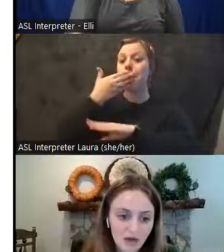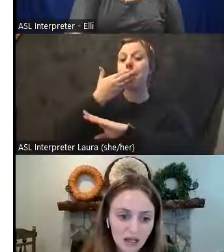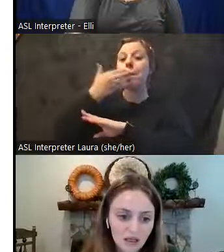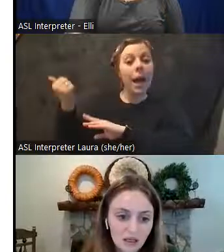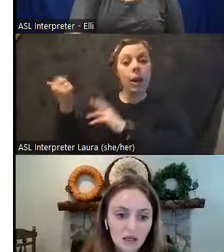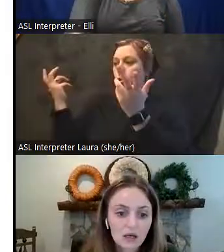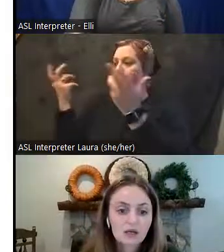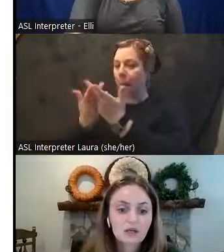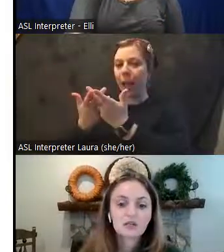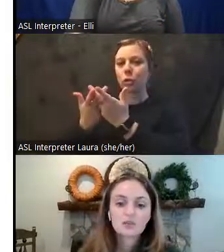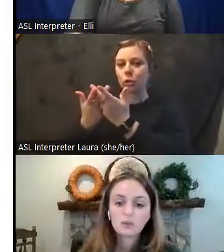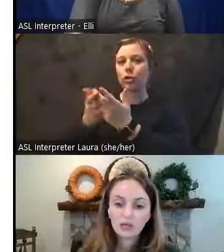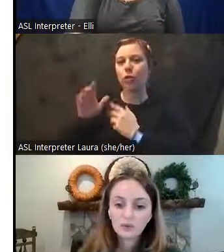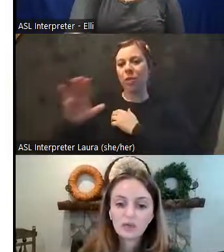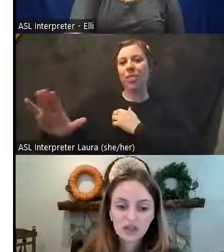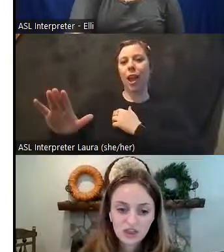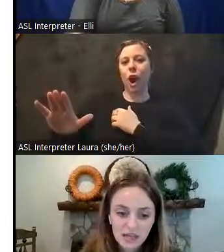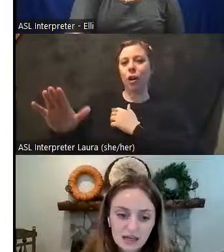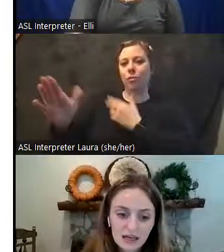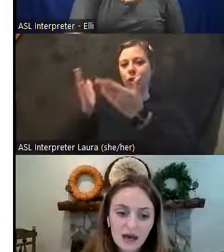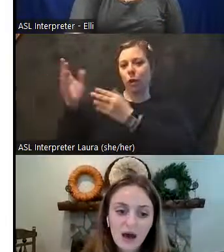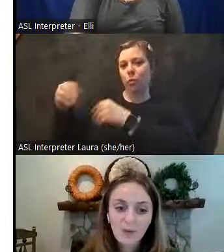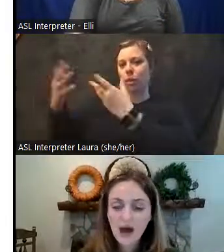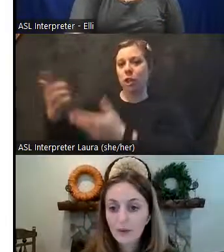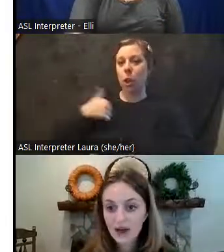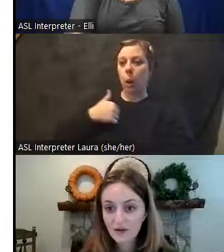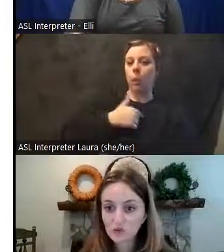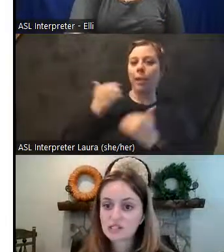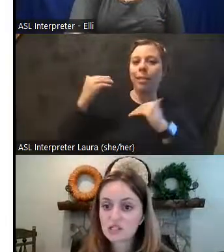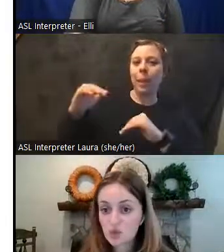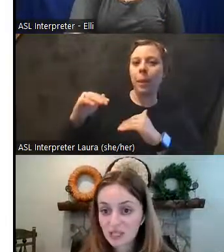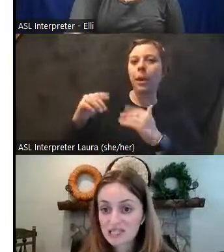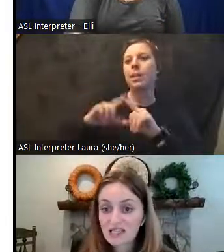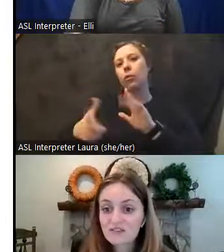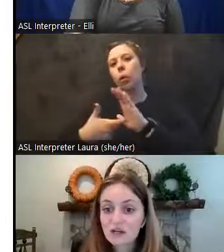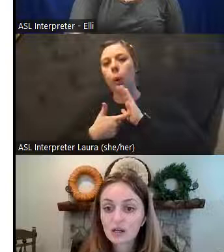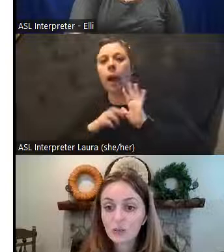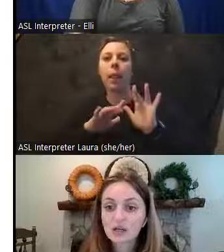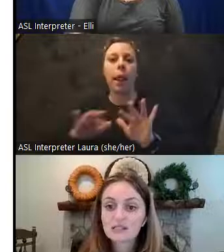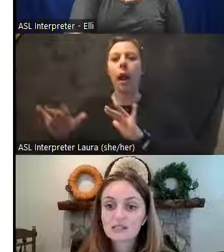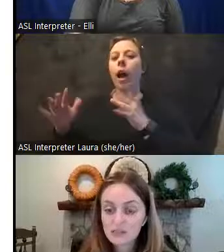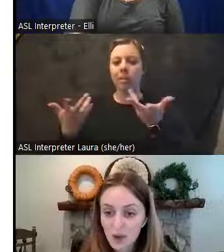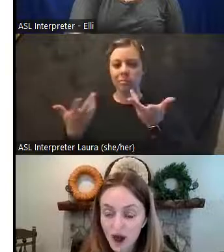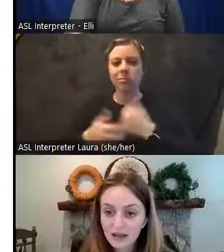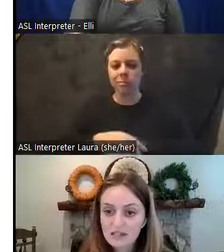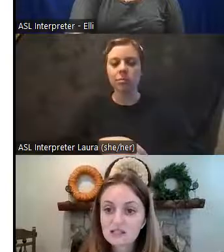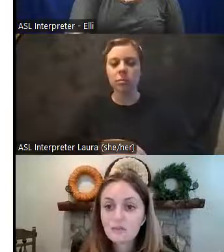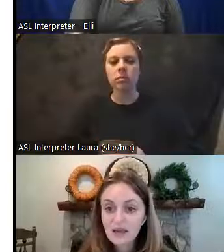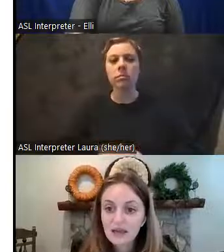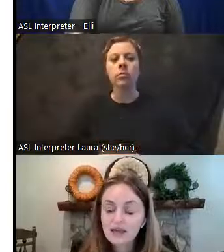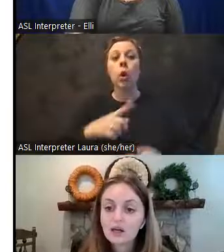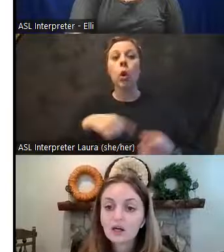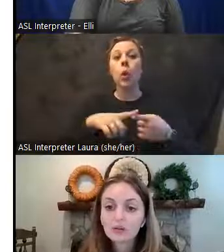can provide. So when we think about that voice and choice, safes are an important spot